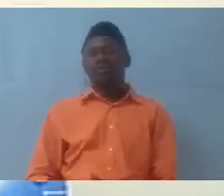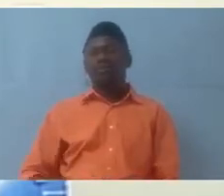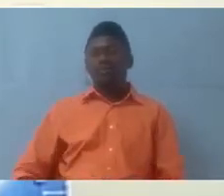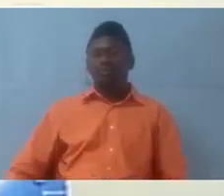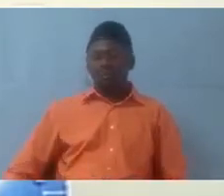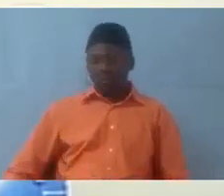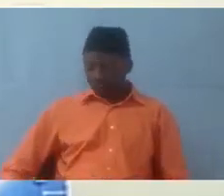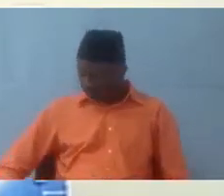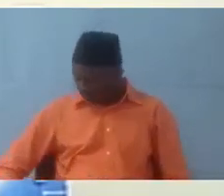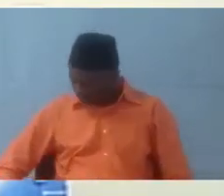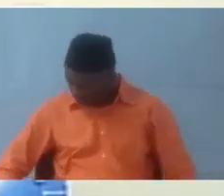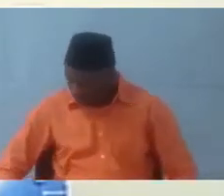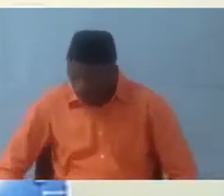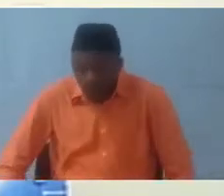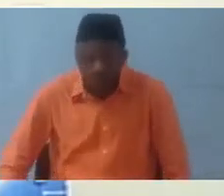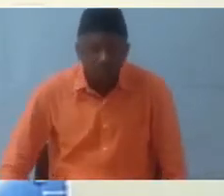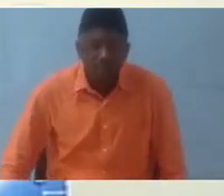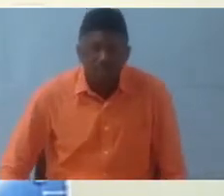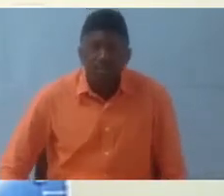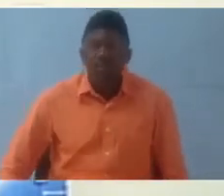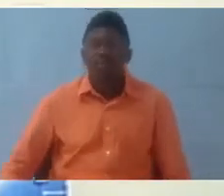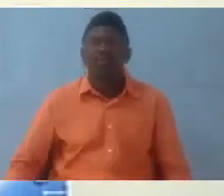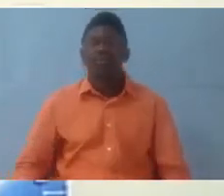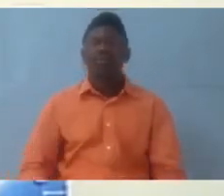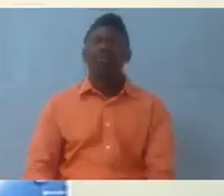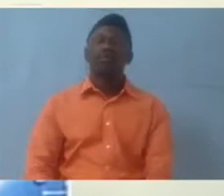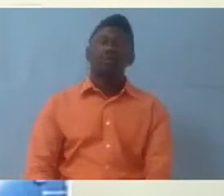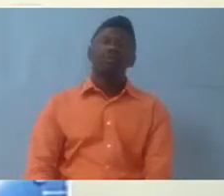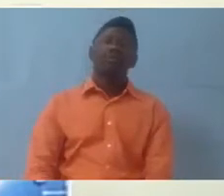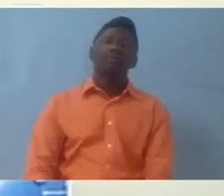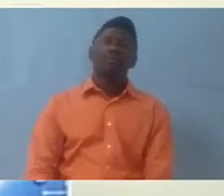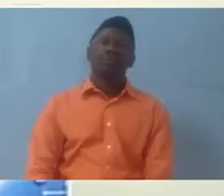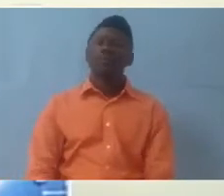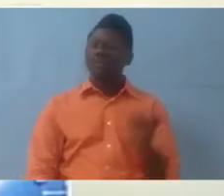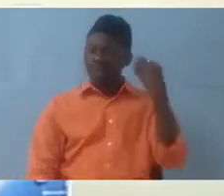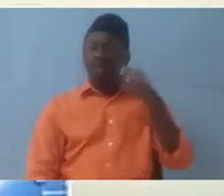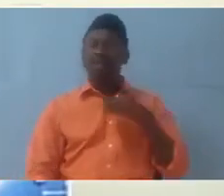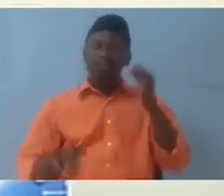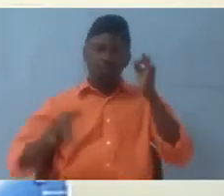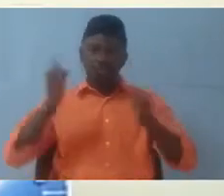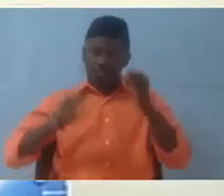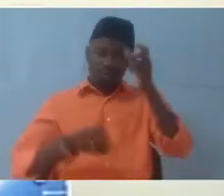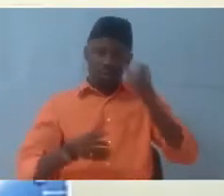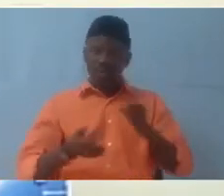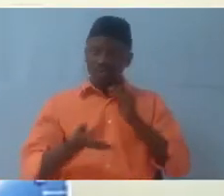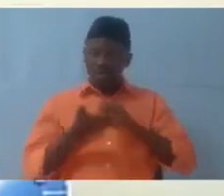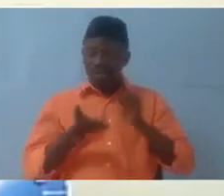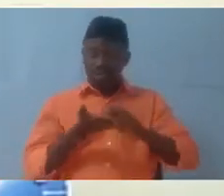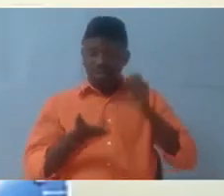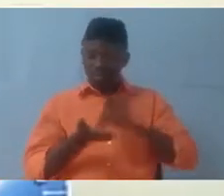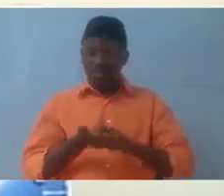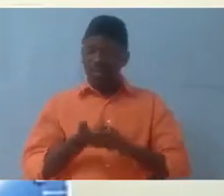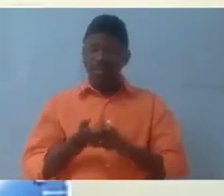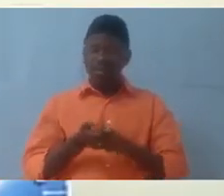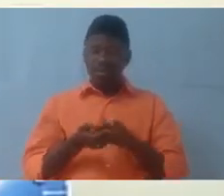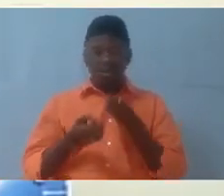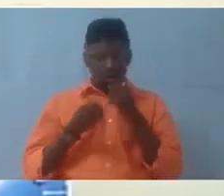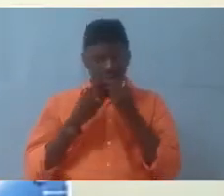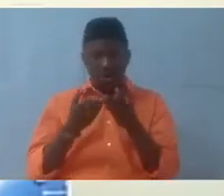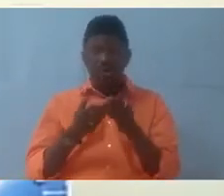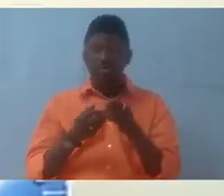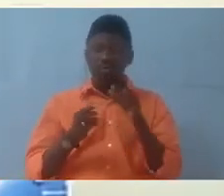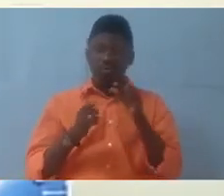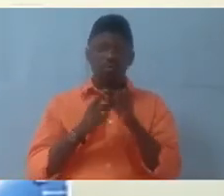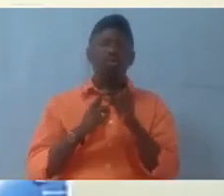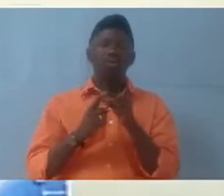positions. The judicial secretary as well made a comment. Judicial secretary moment I wax ay cadeau, but